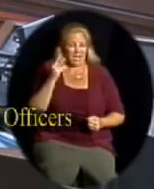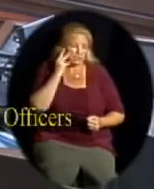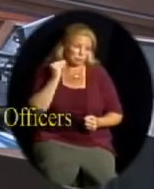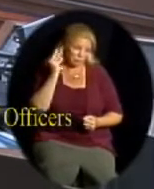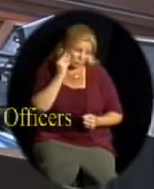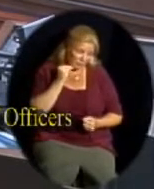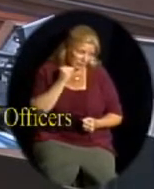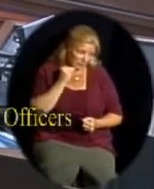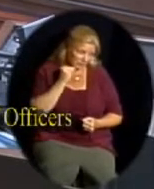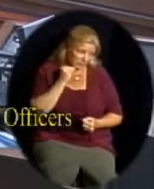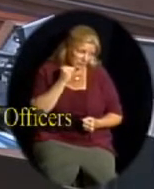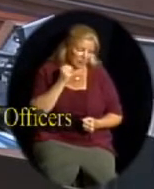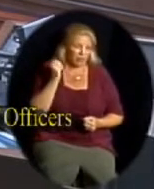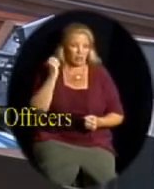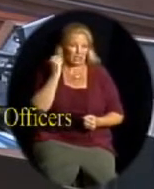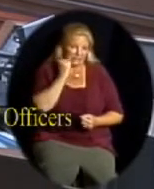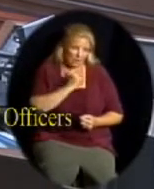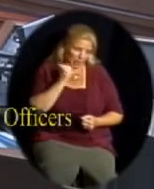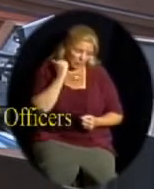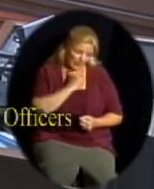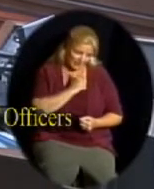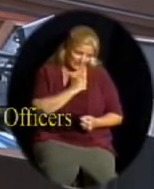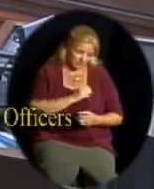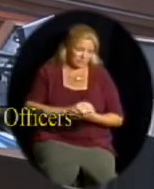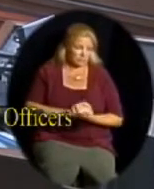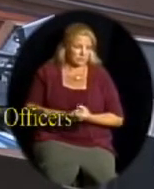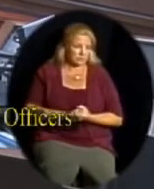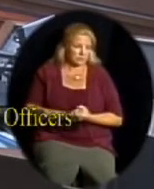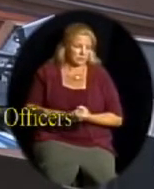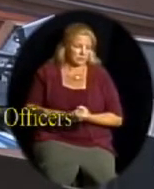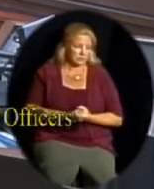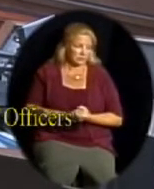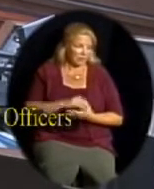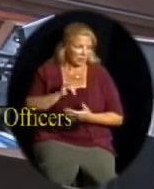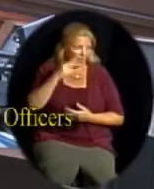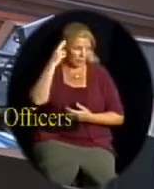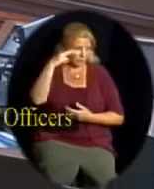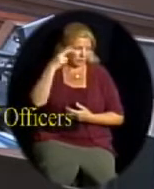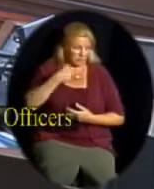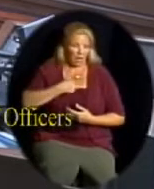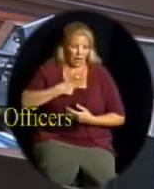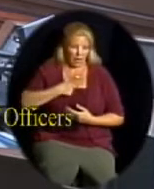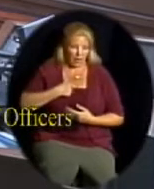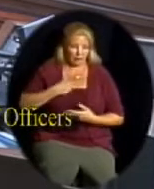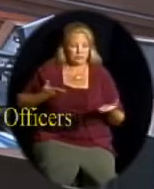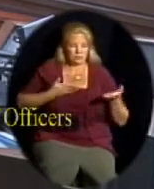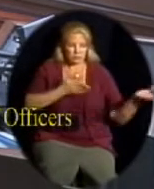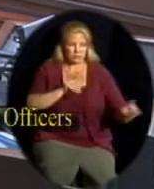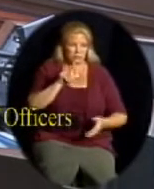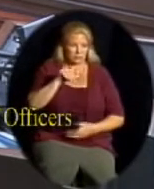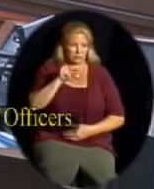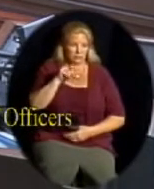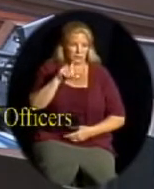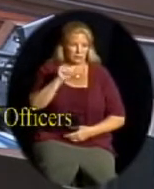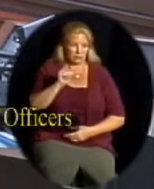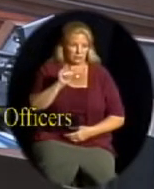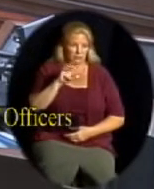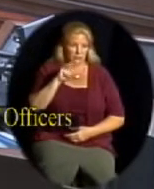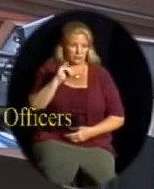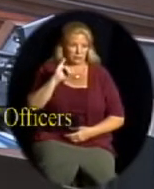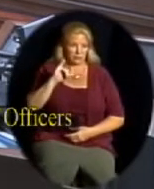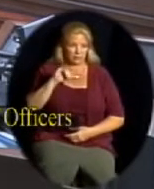on an annual basis. And for that reason, I would like to put the name of Linda Wilhelm in nomination for vice president of the